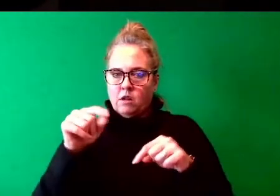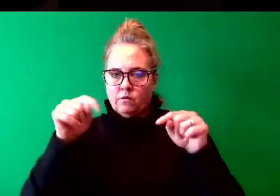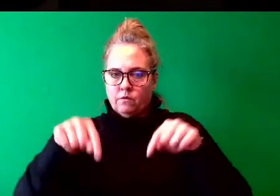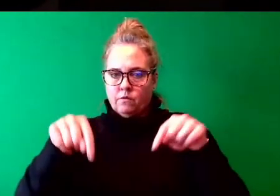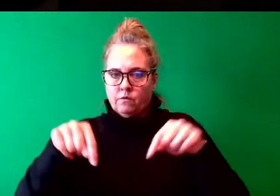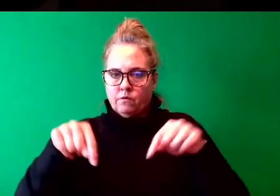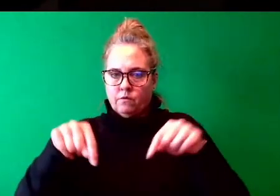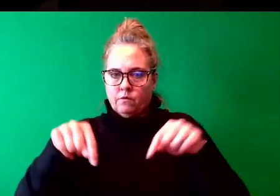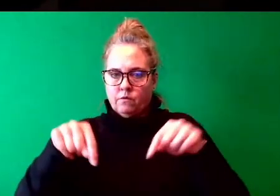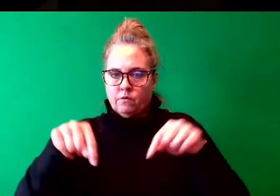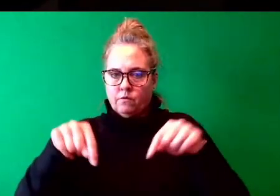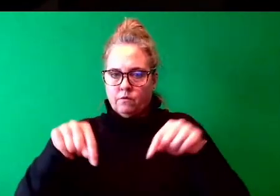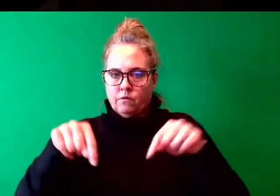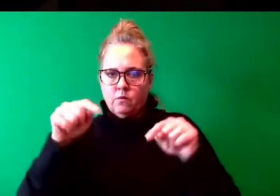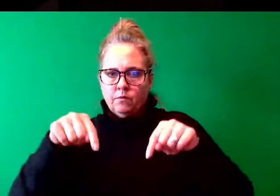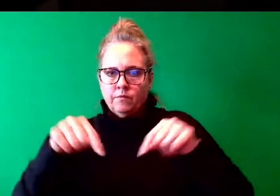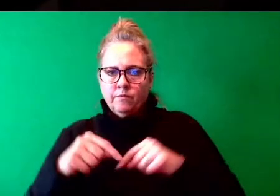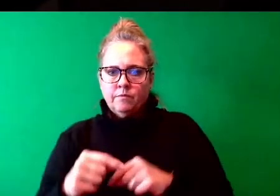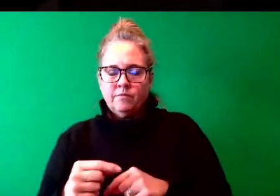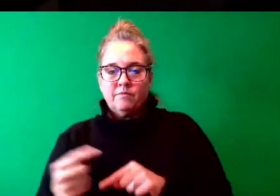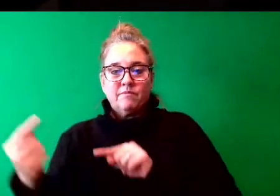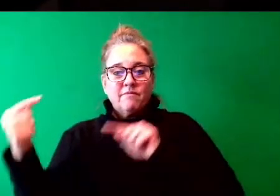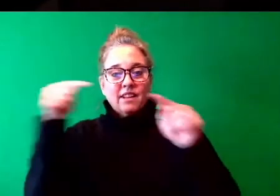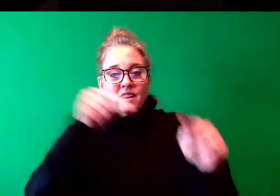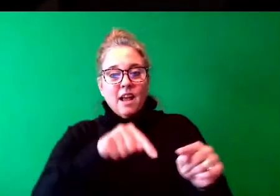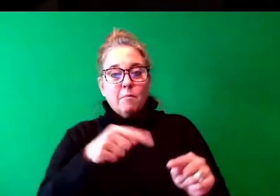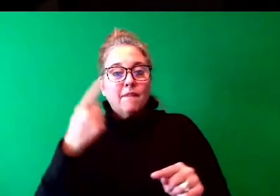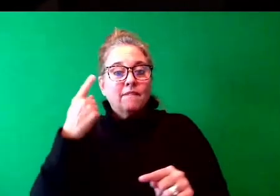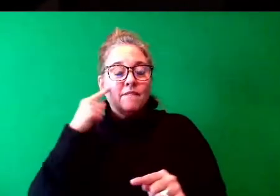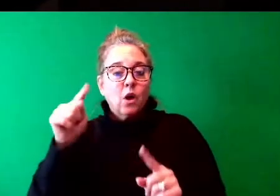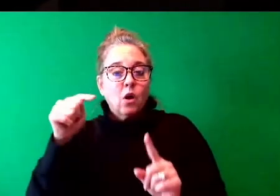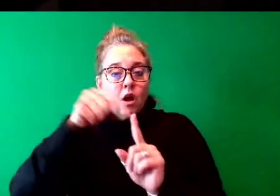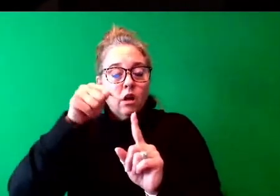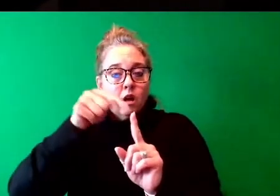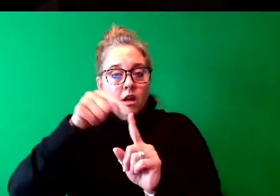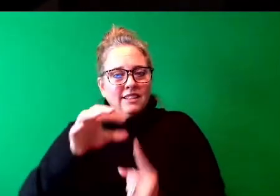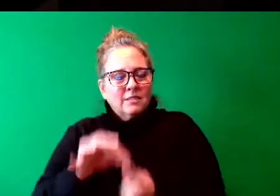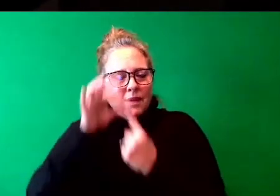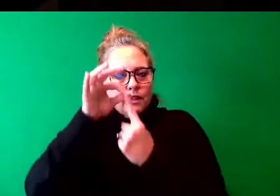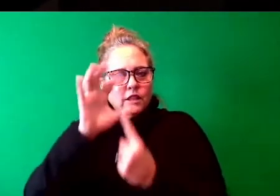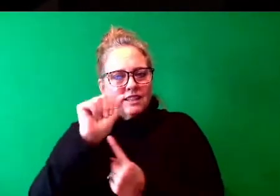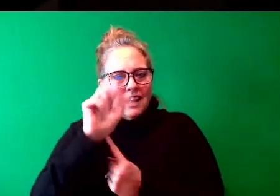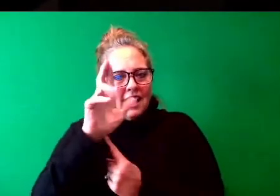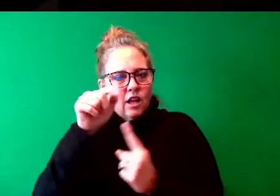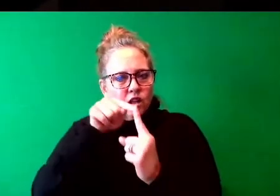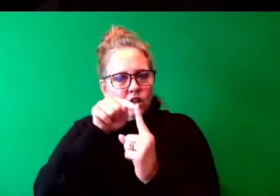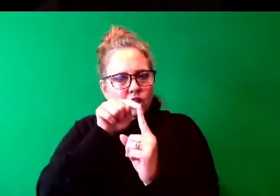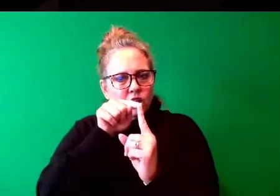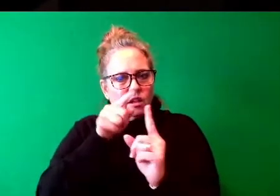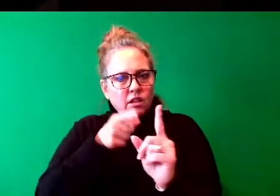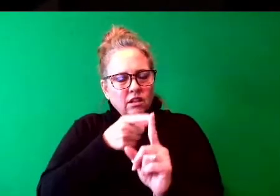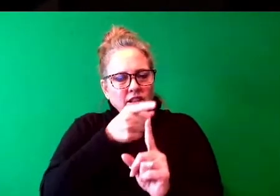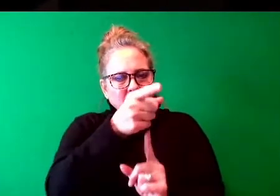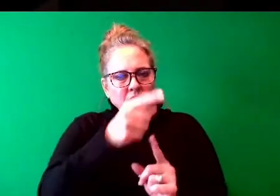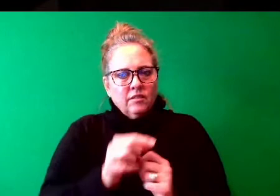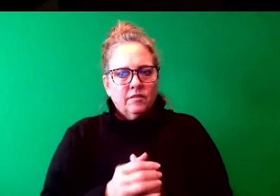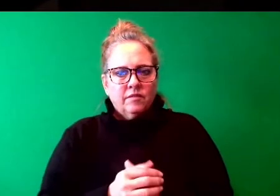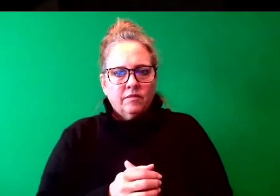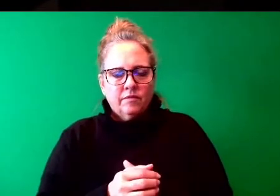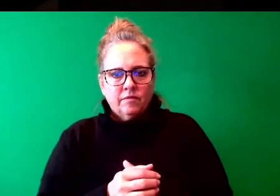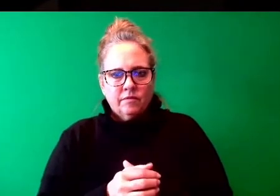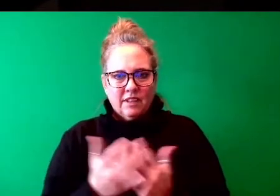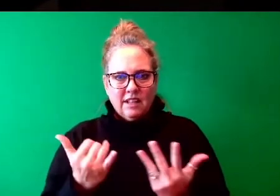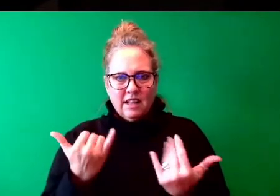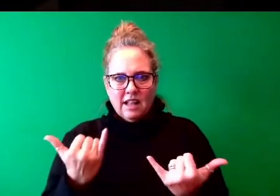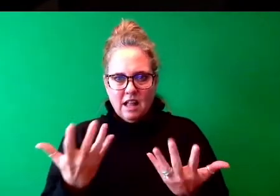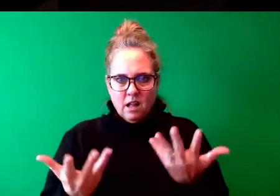are here for specialized care, they are very scrutinizing in these situations what care they do